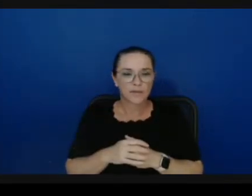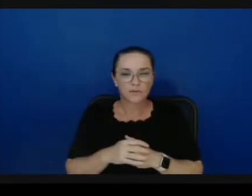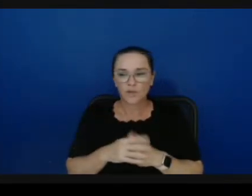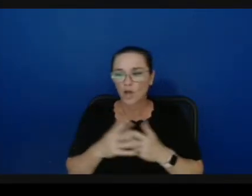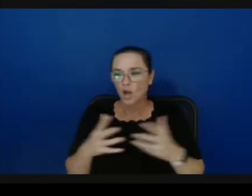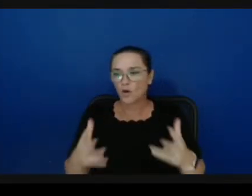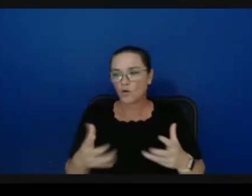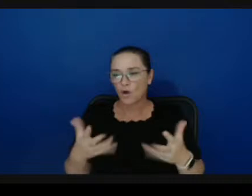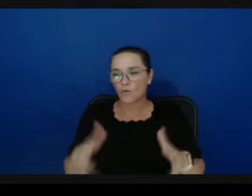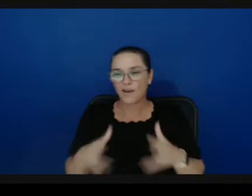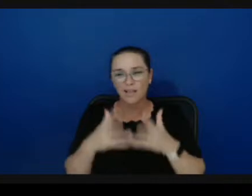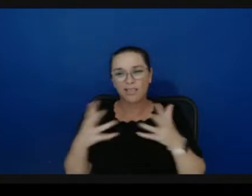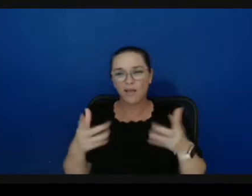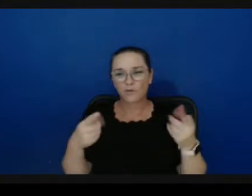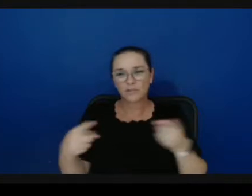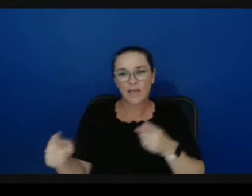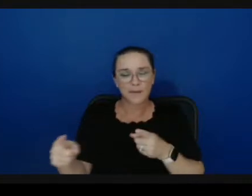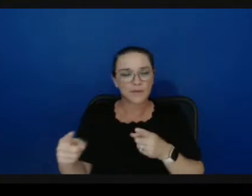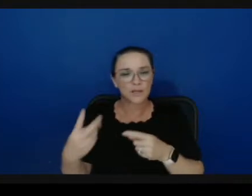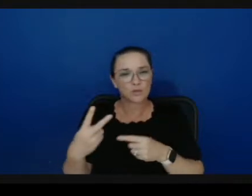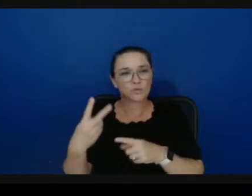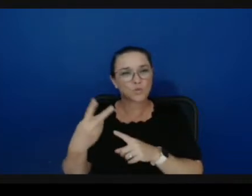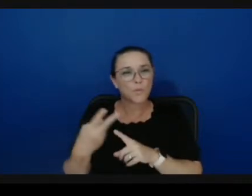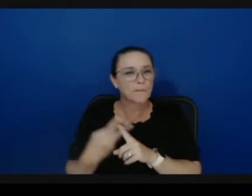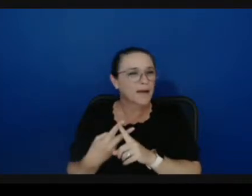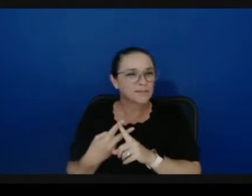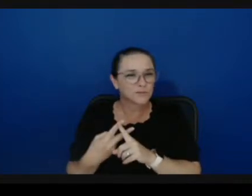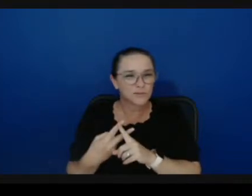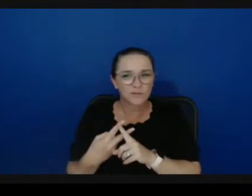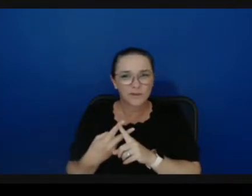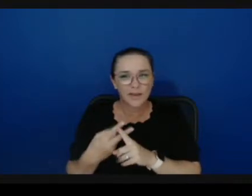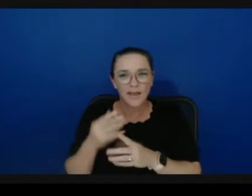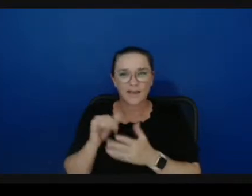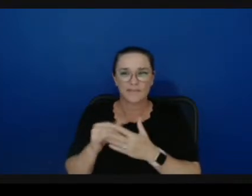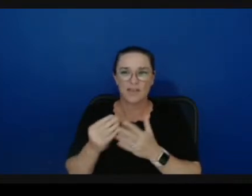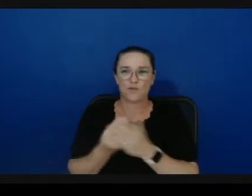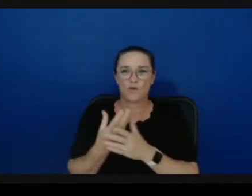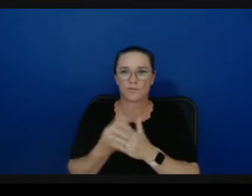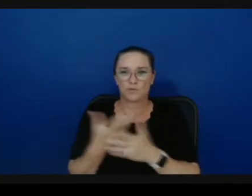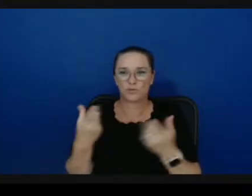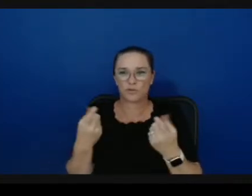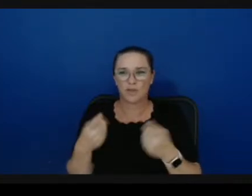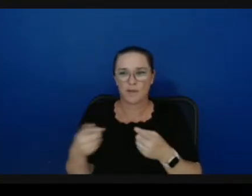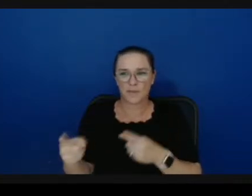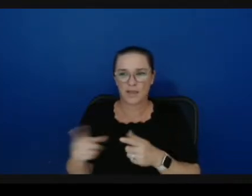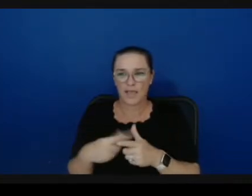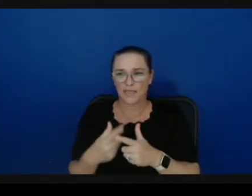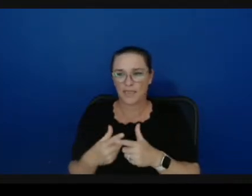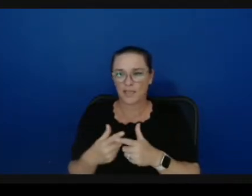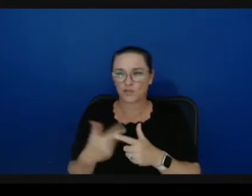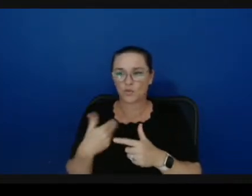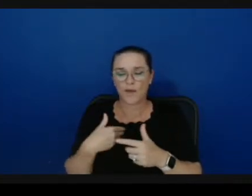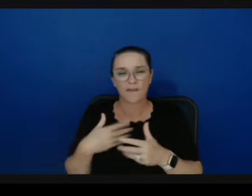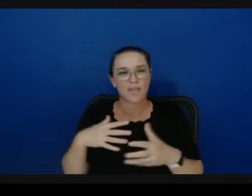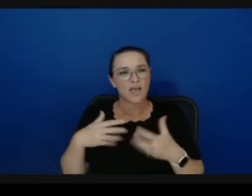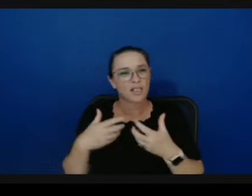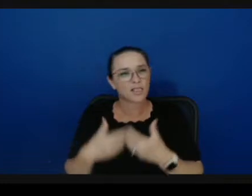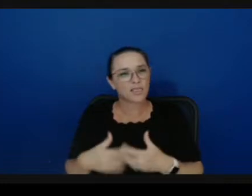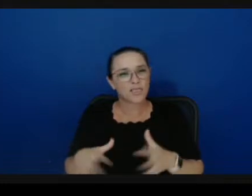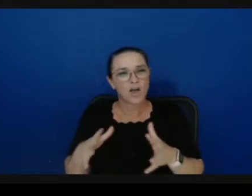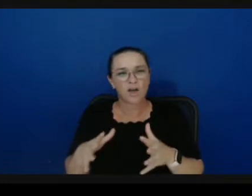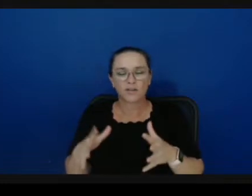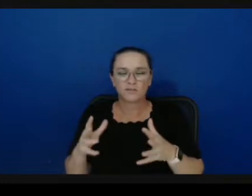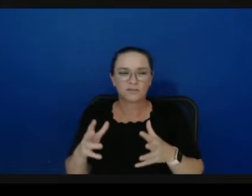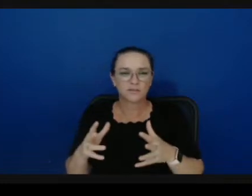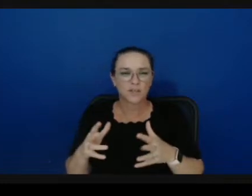had already been through 2 months of this. To then have the loss come back, we kind of gone through a little